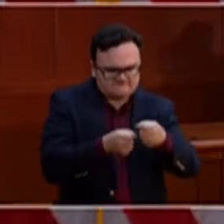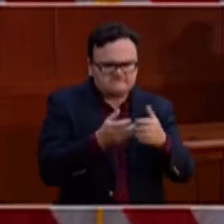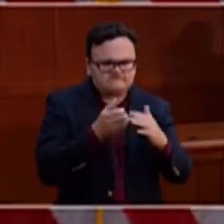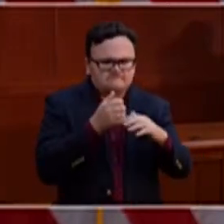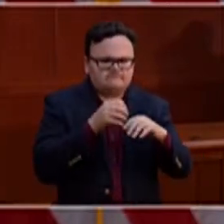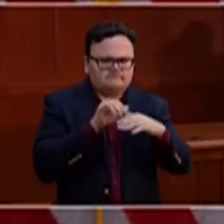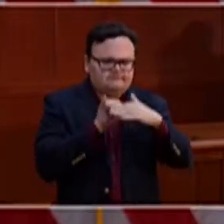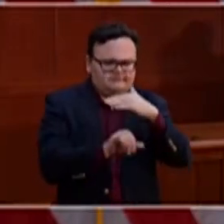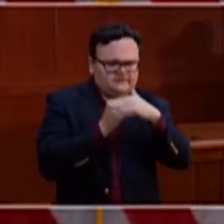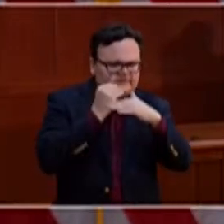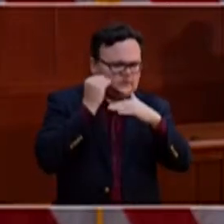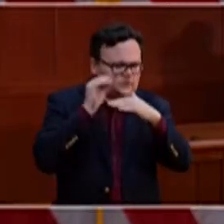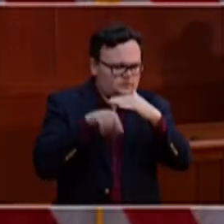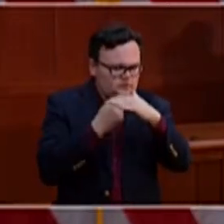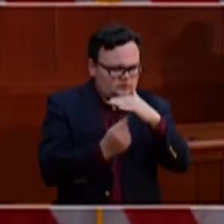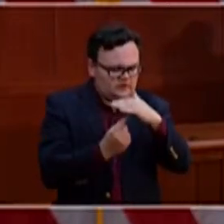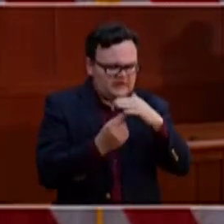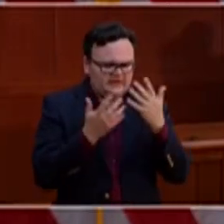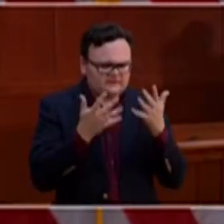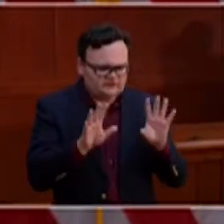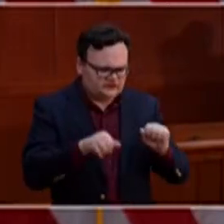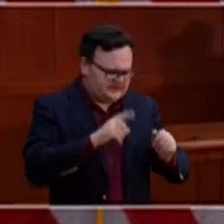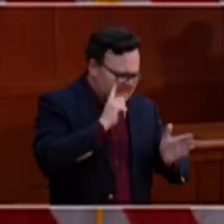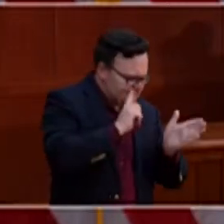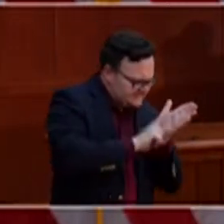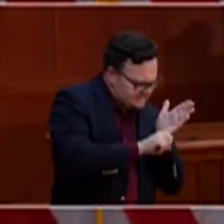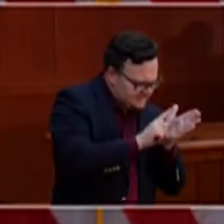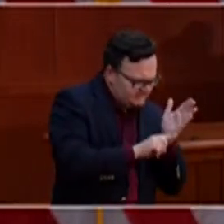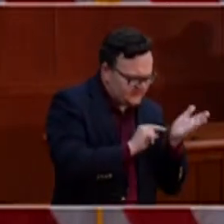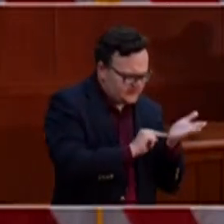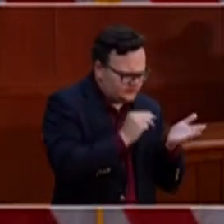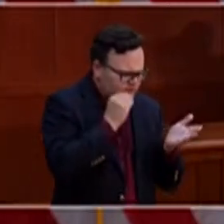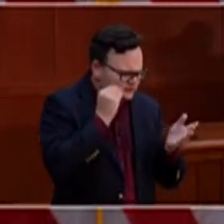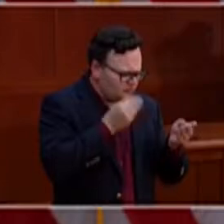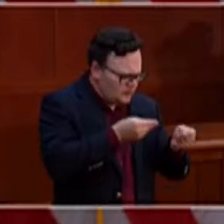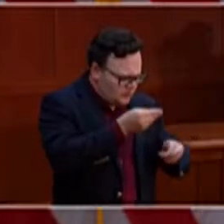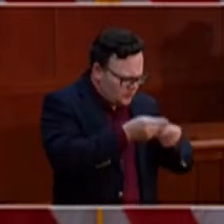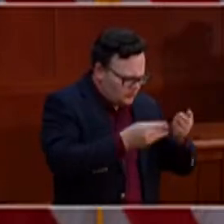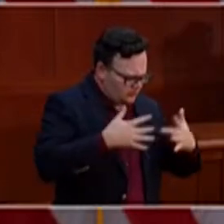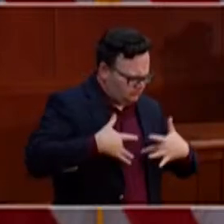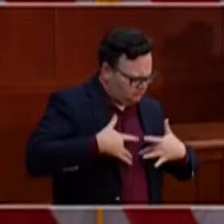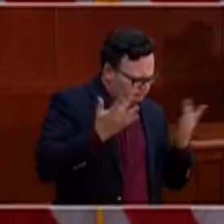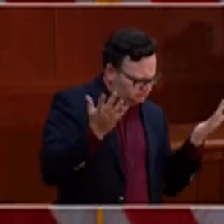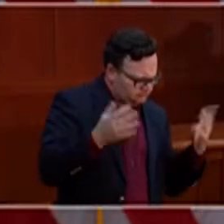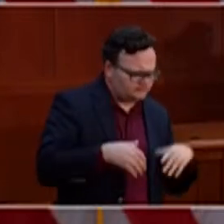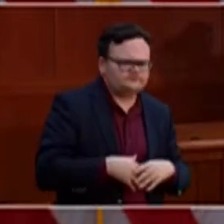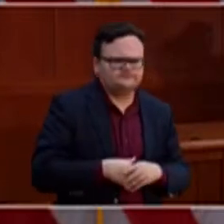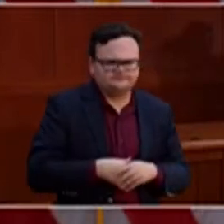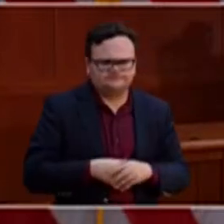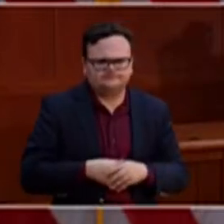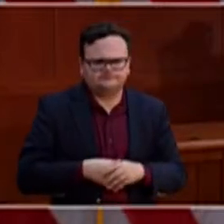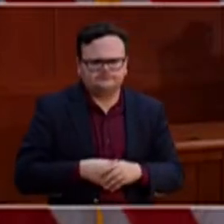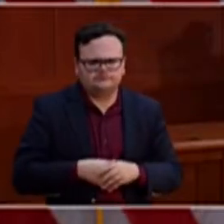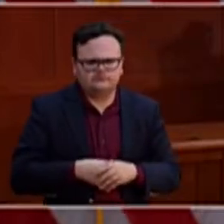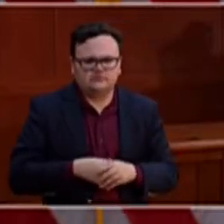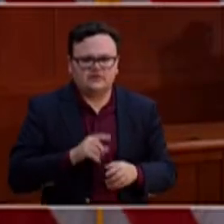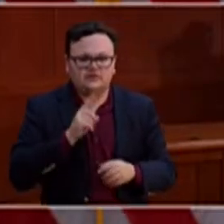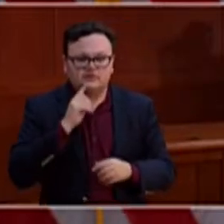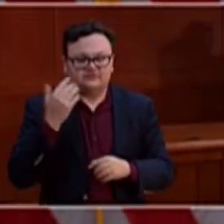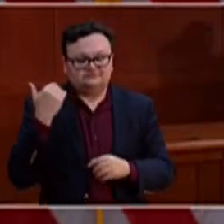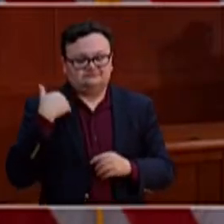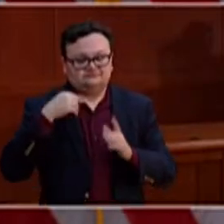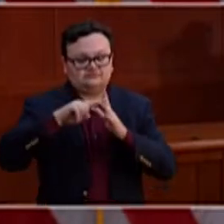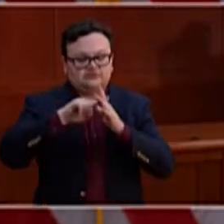the prevalence is inside the long-term care facilities. At the beginning of the pandemic, we had the Florida Department of Health send